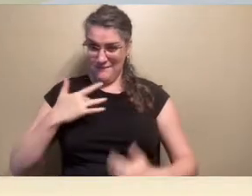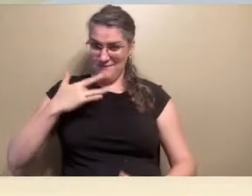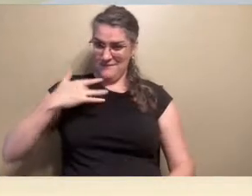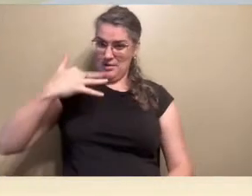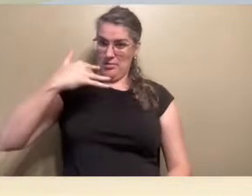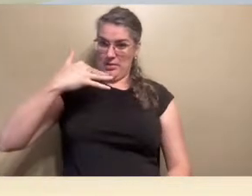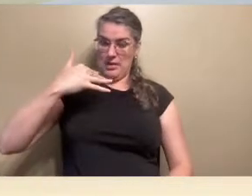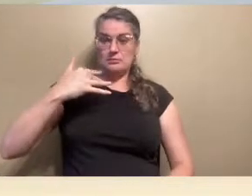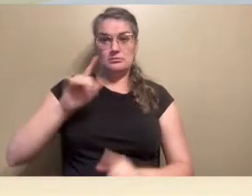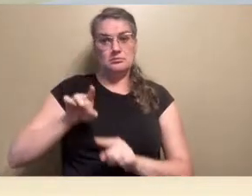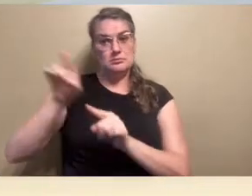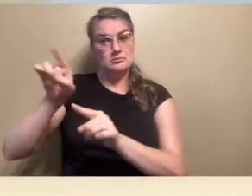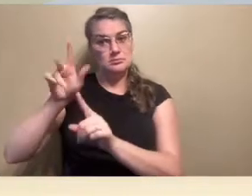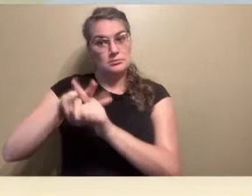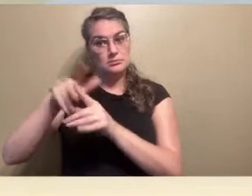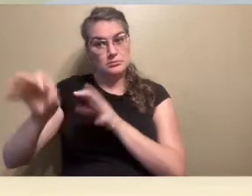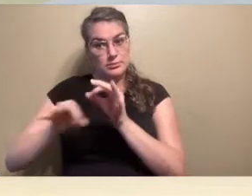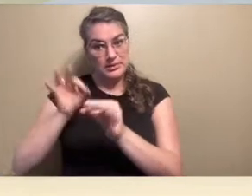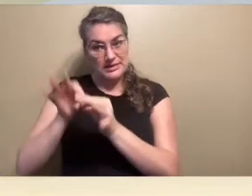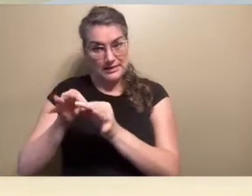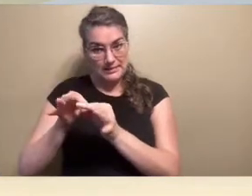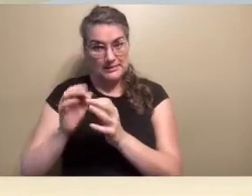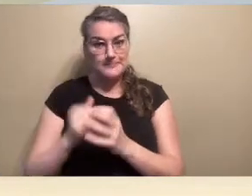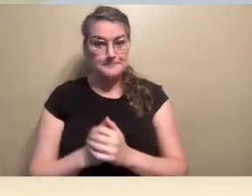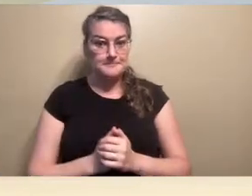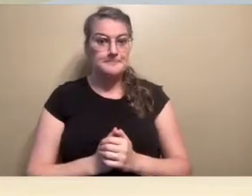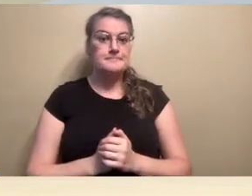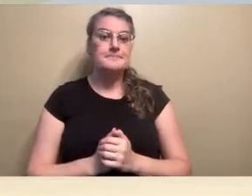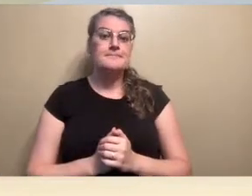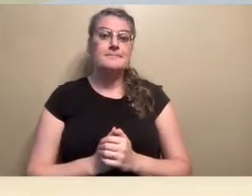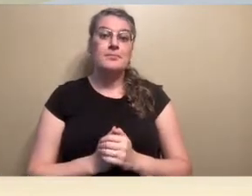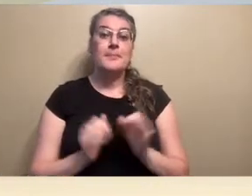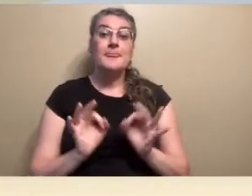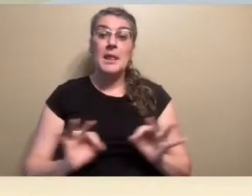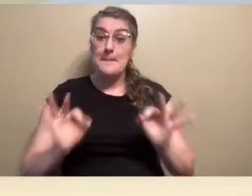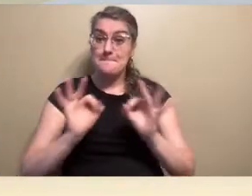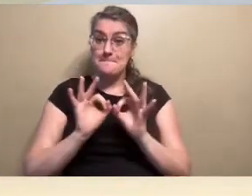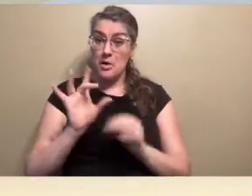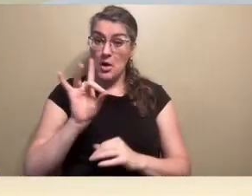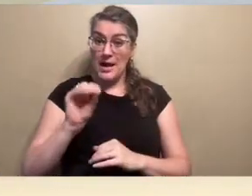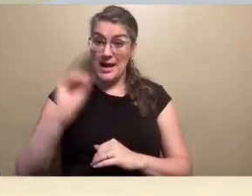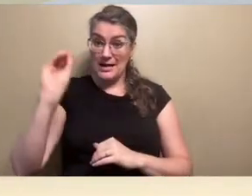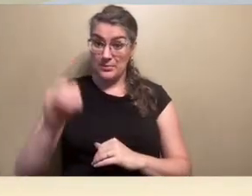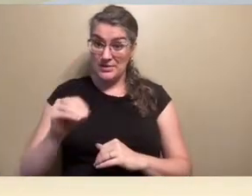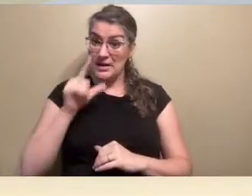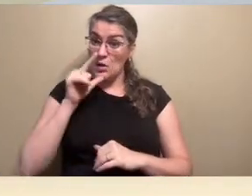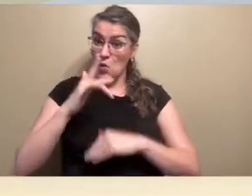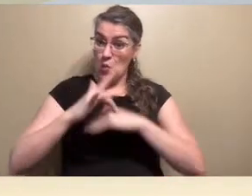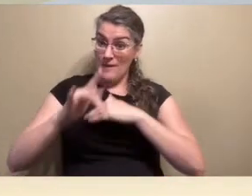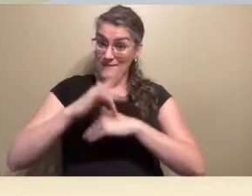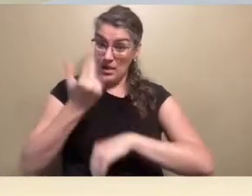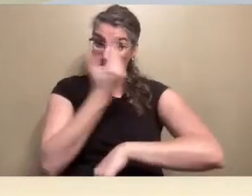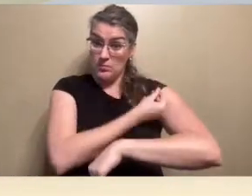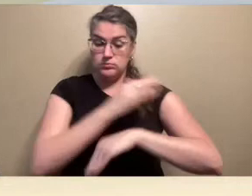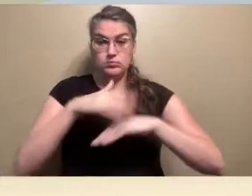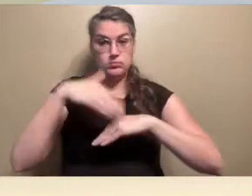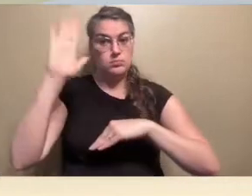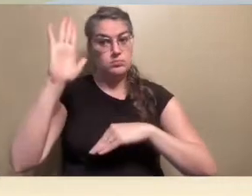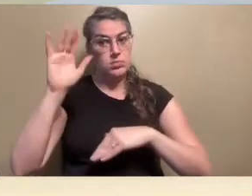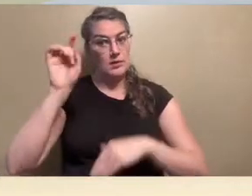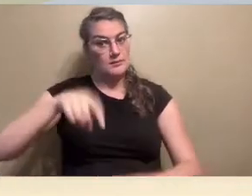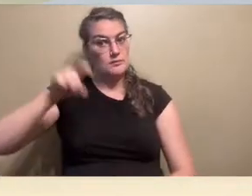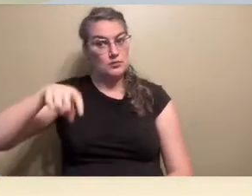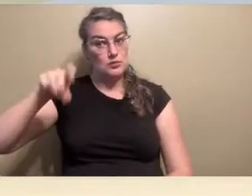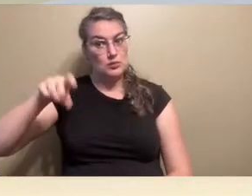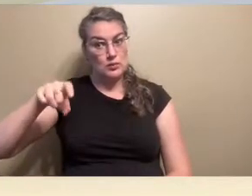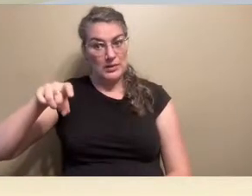weeks ago, we need to probably have more than 80% of eligible residents fully vaccinated to protect our province, including